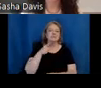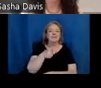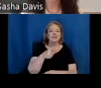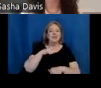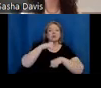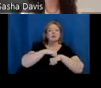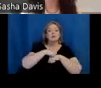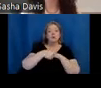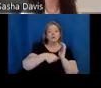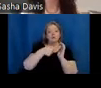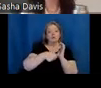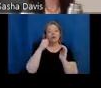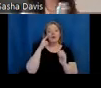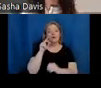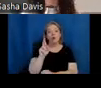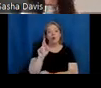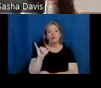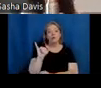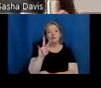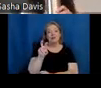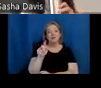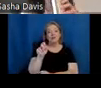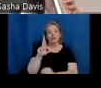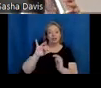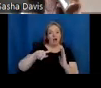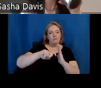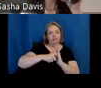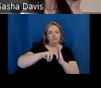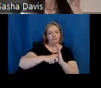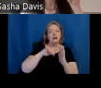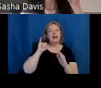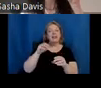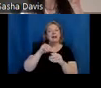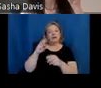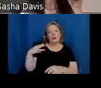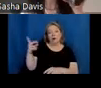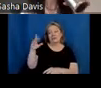on the exterior of the Federal Trade Commission building in Washington, D.C.